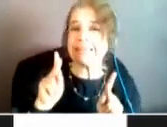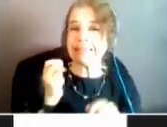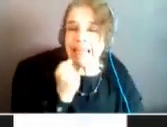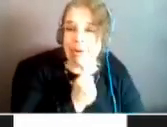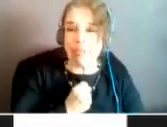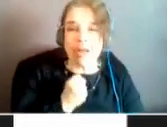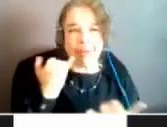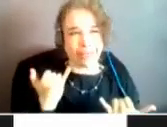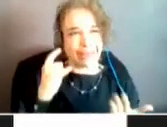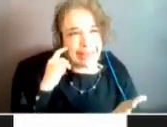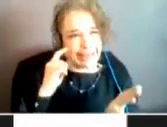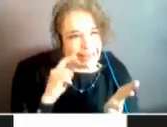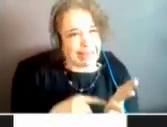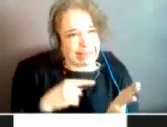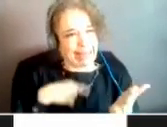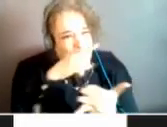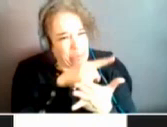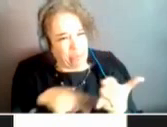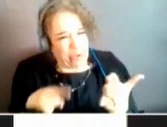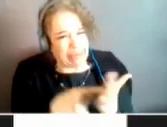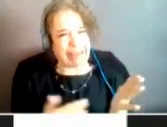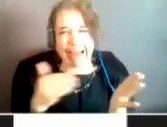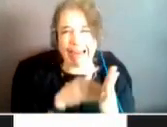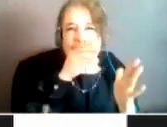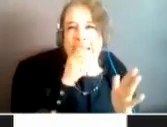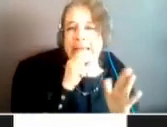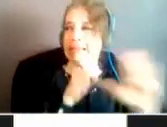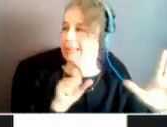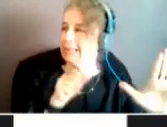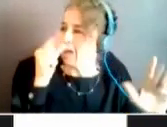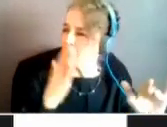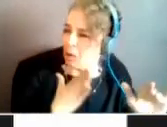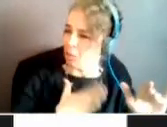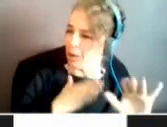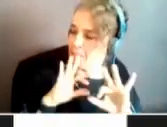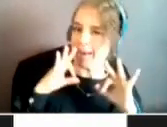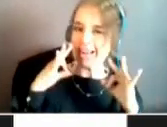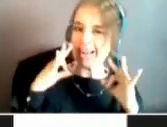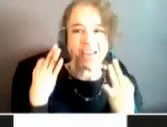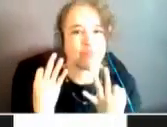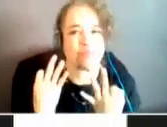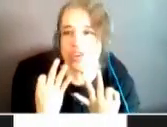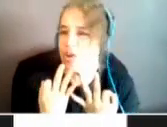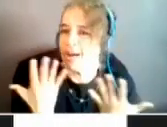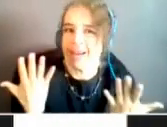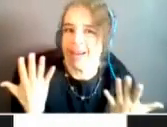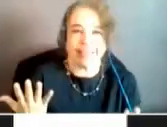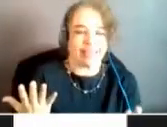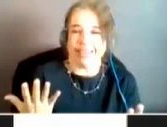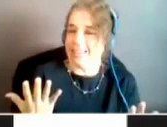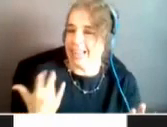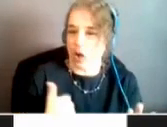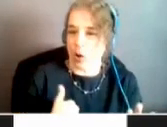to realize that I have a prejudice against them. And I think it has something to do with my family. And I was just,